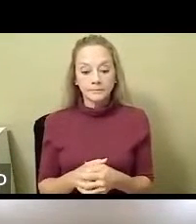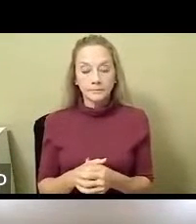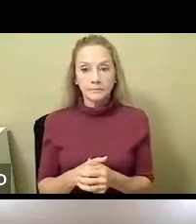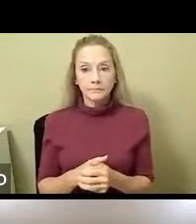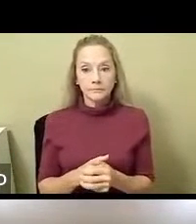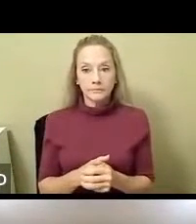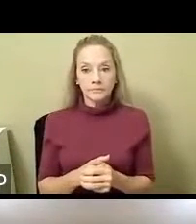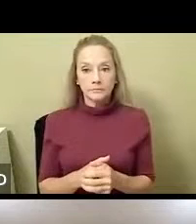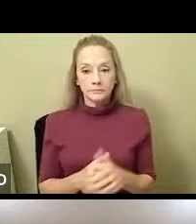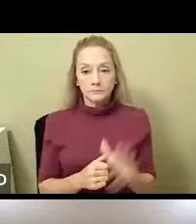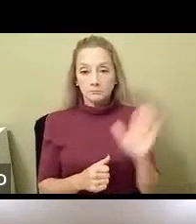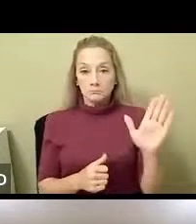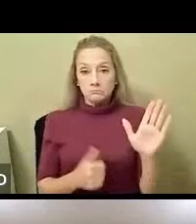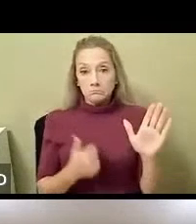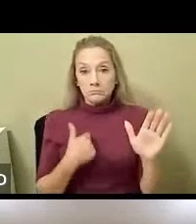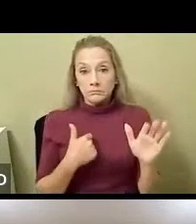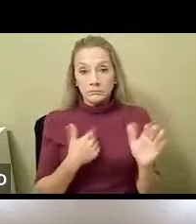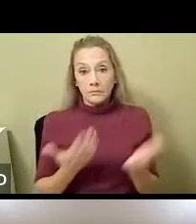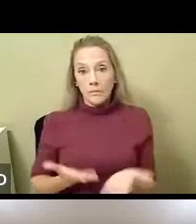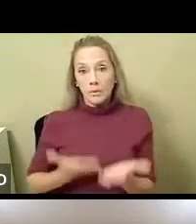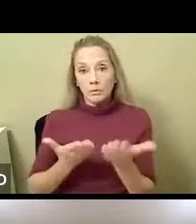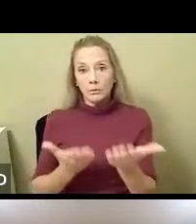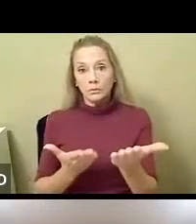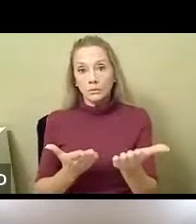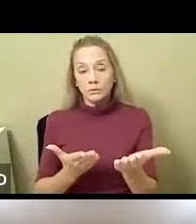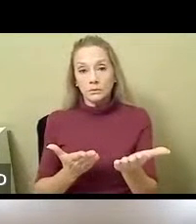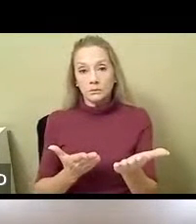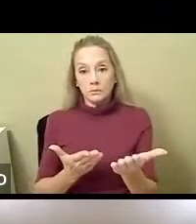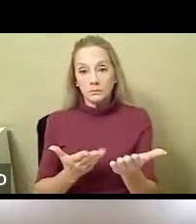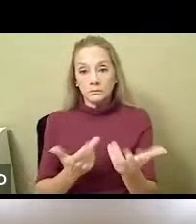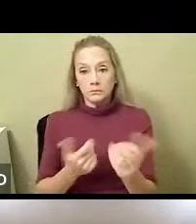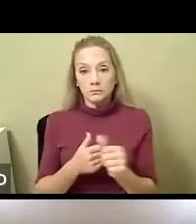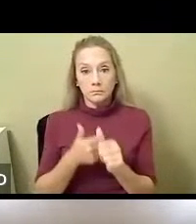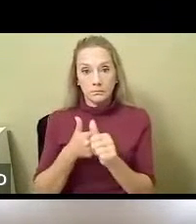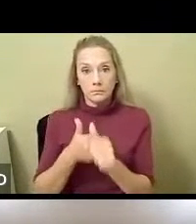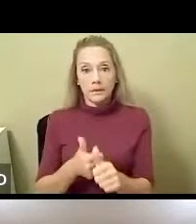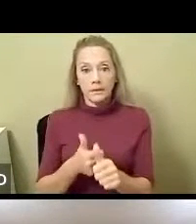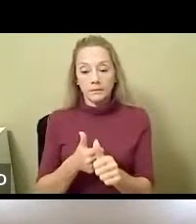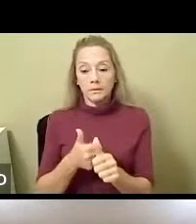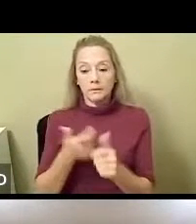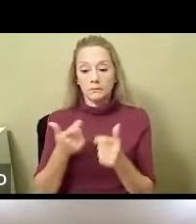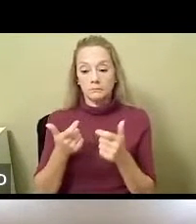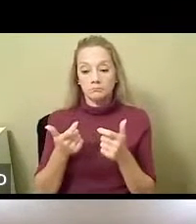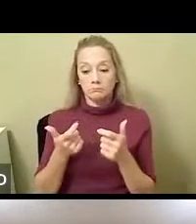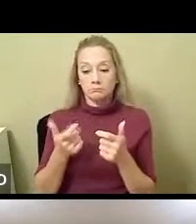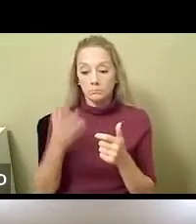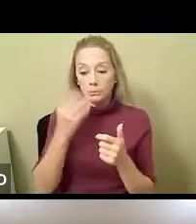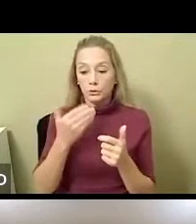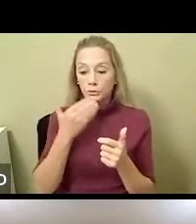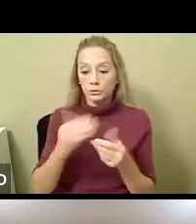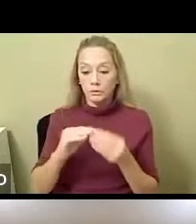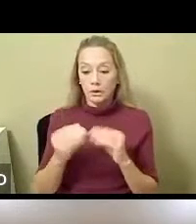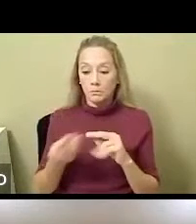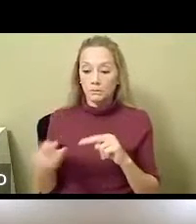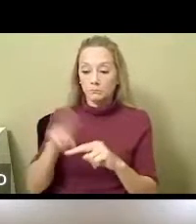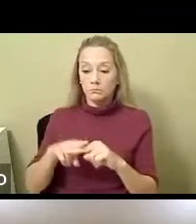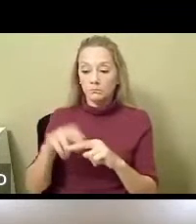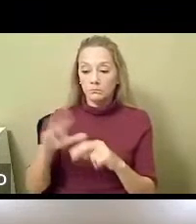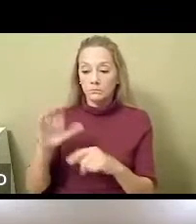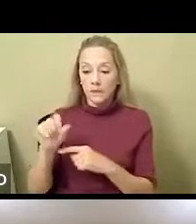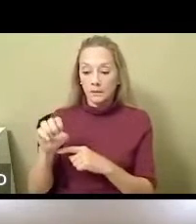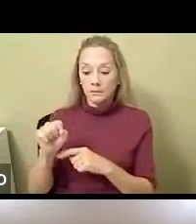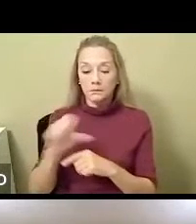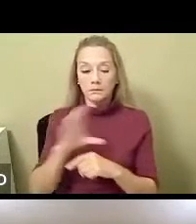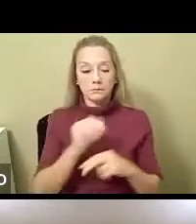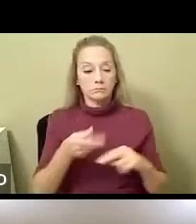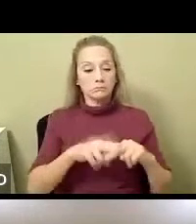So I'll make a motion based on significant rise in case counts and hospitalizations to